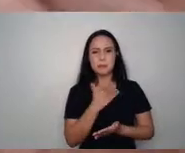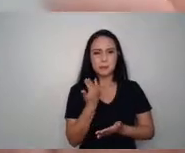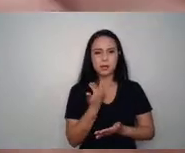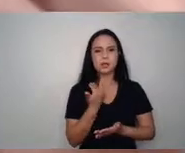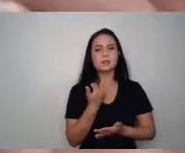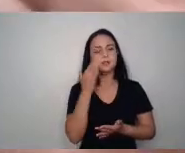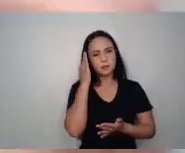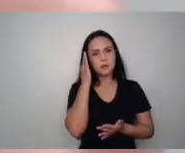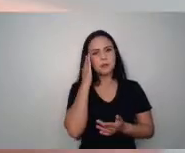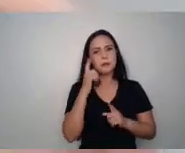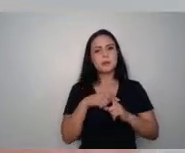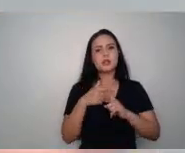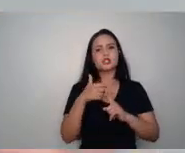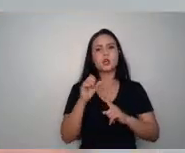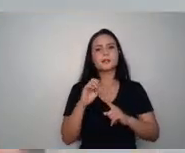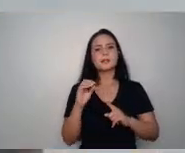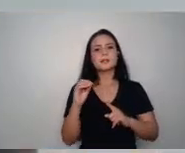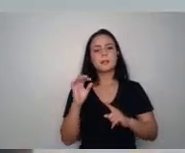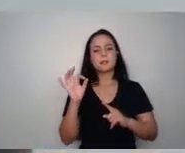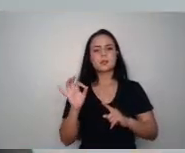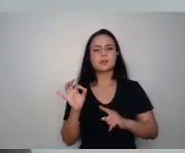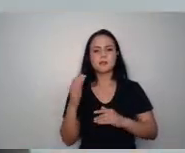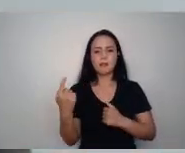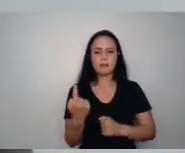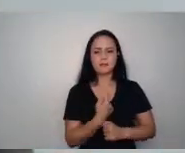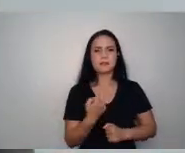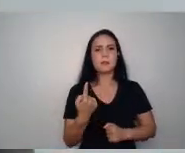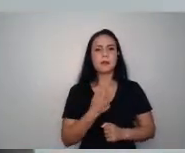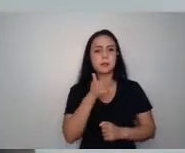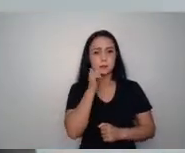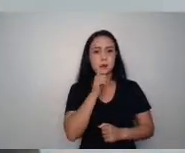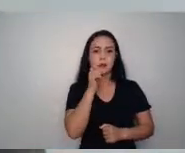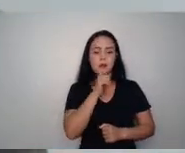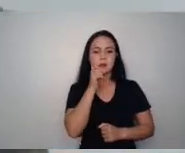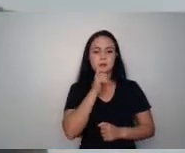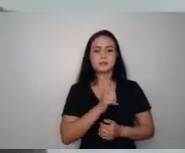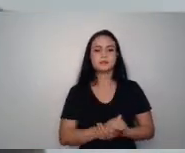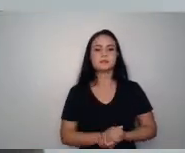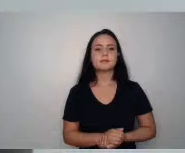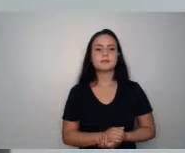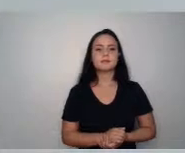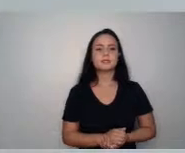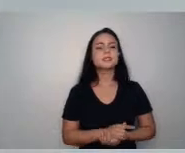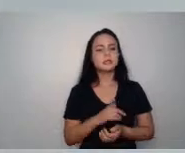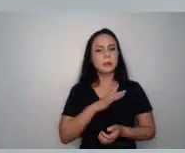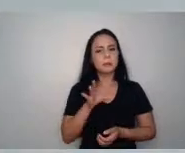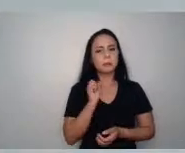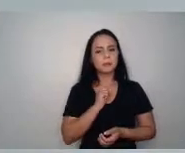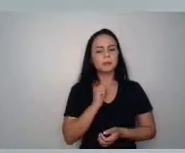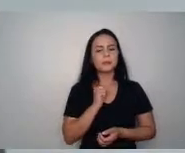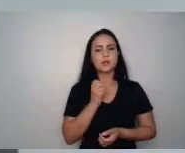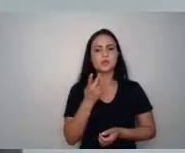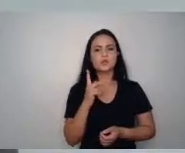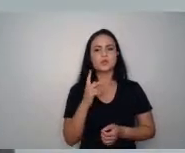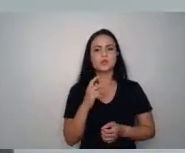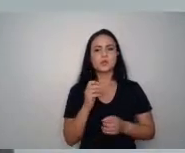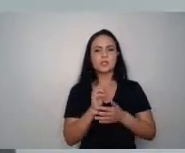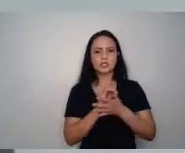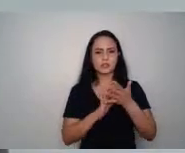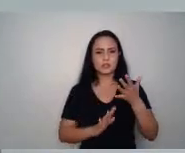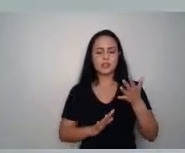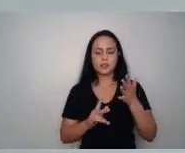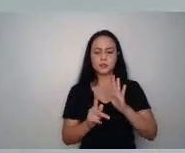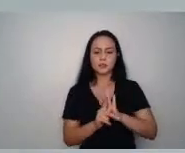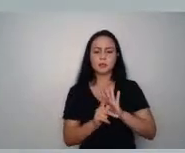ended the pension by death. And 80% of the people who get this pension are women